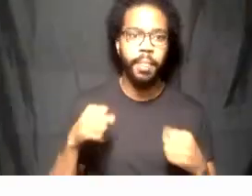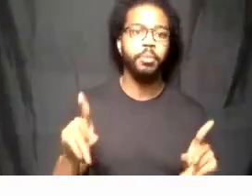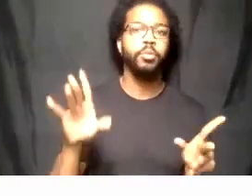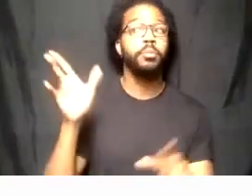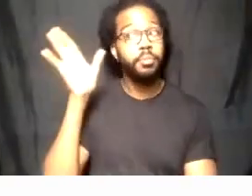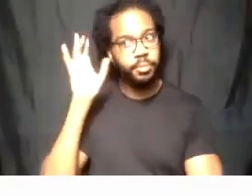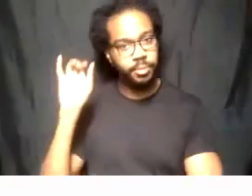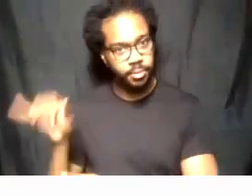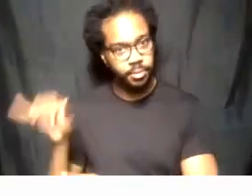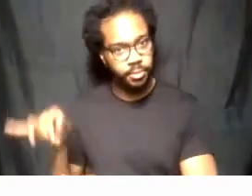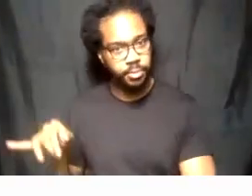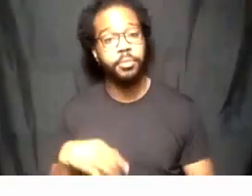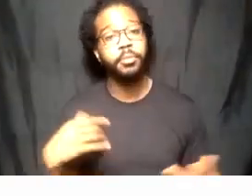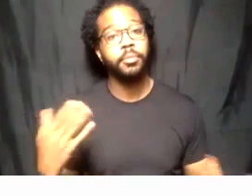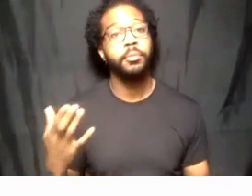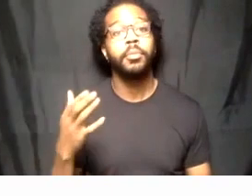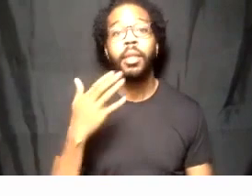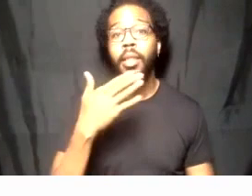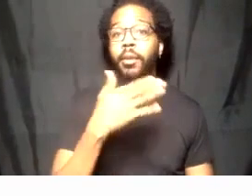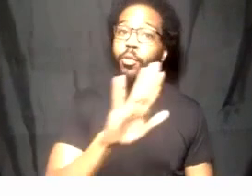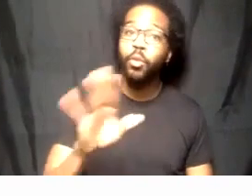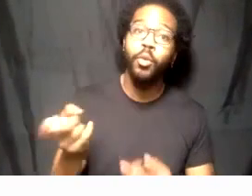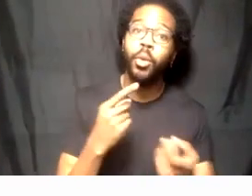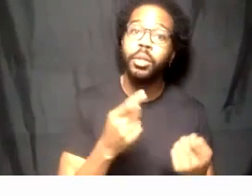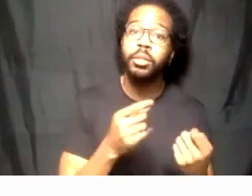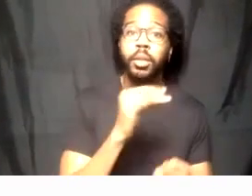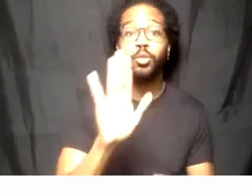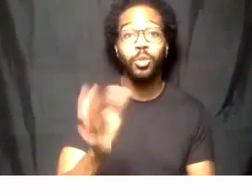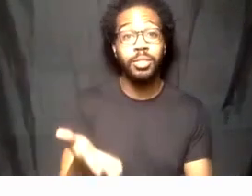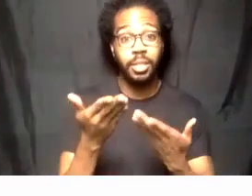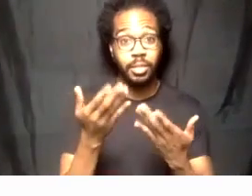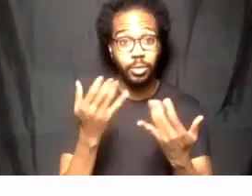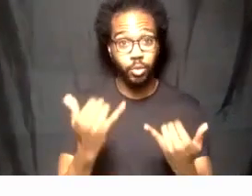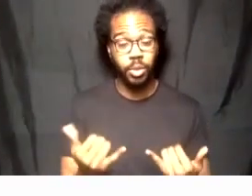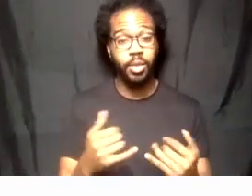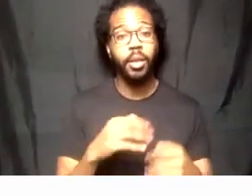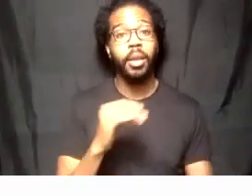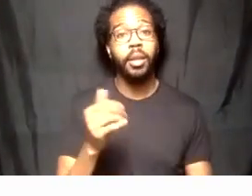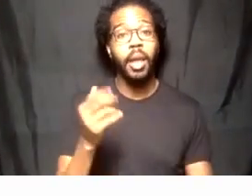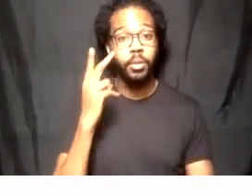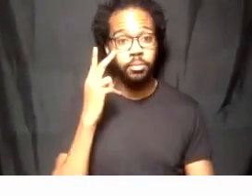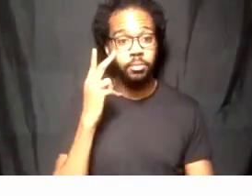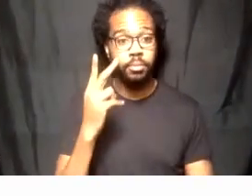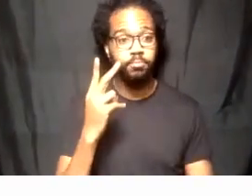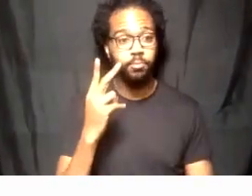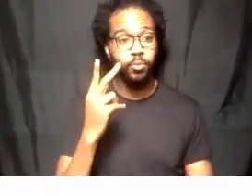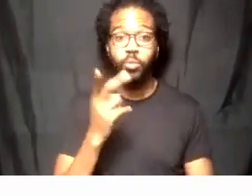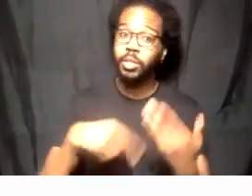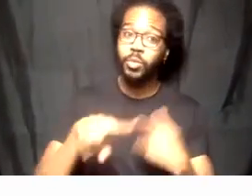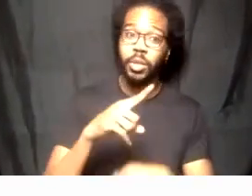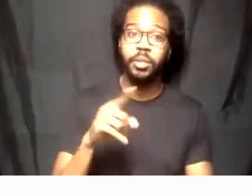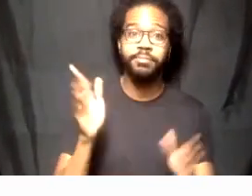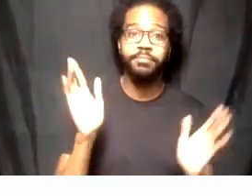to that. Thanks for your questions and your suggestions today, and I will talk to you next week.